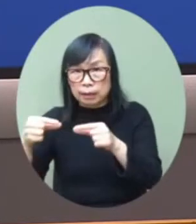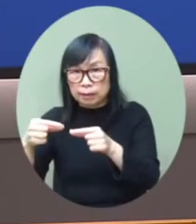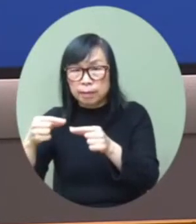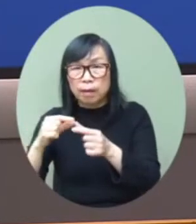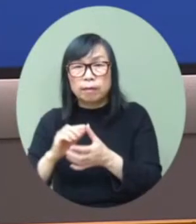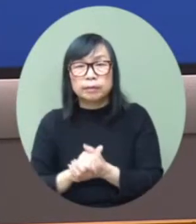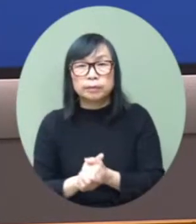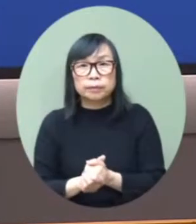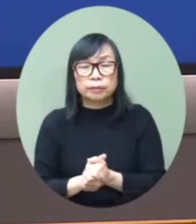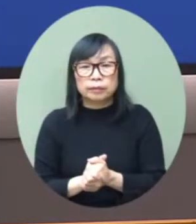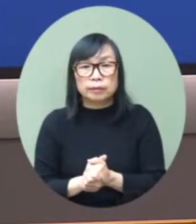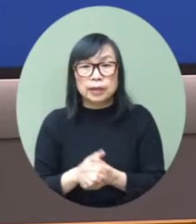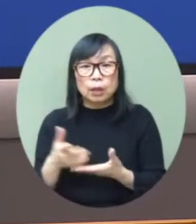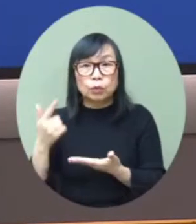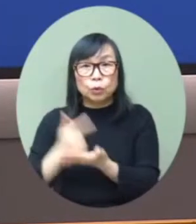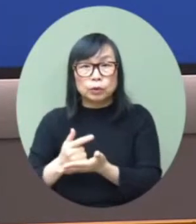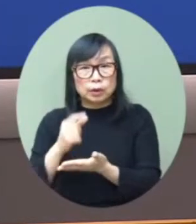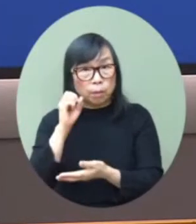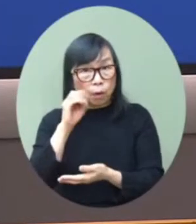RAT kits.